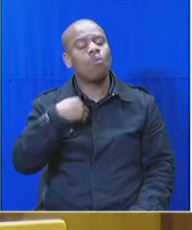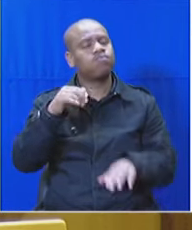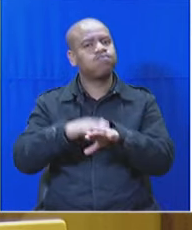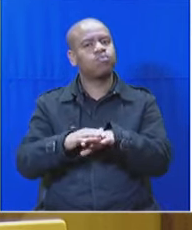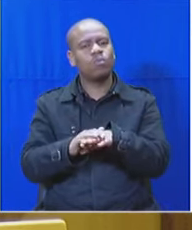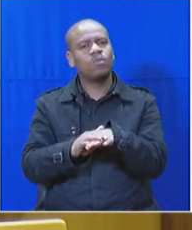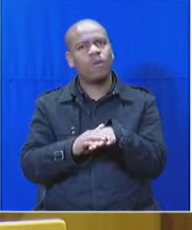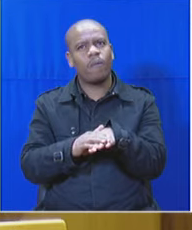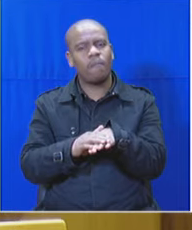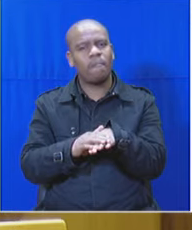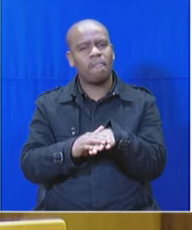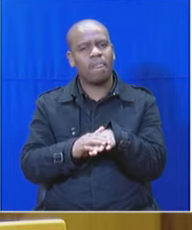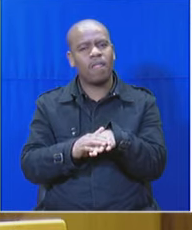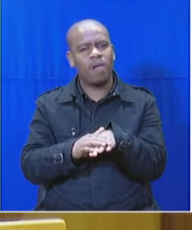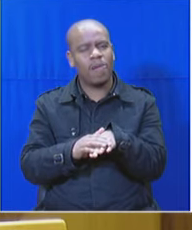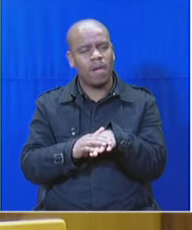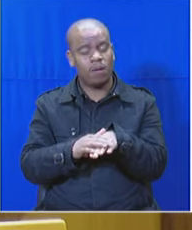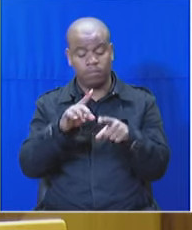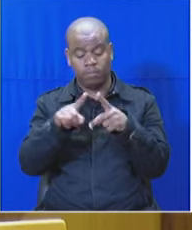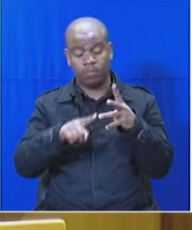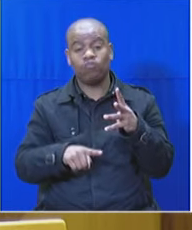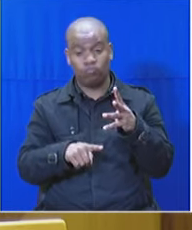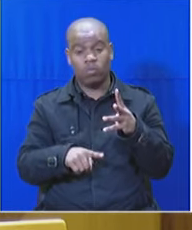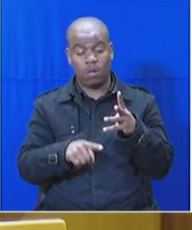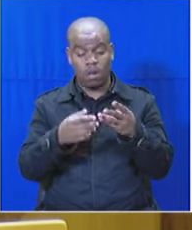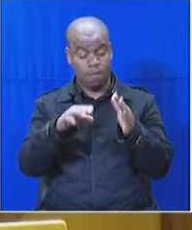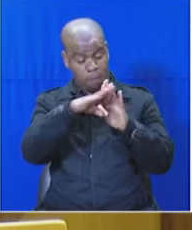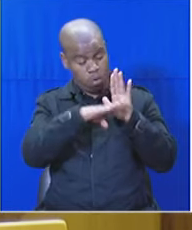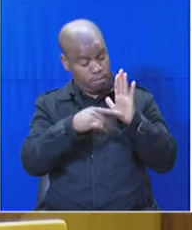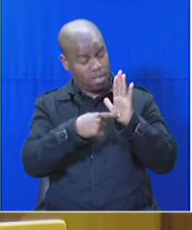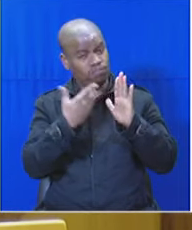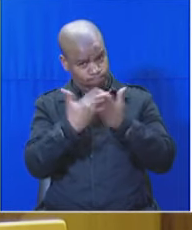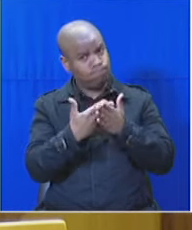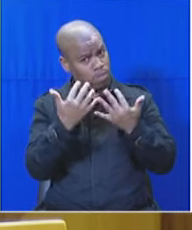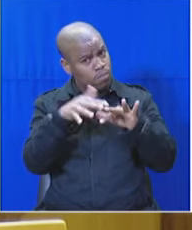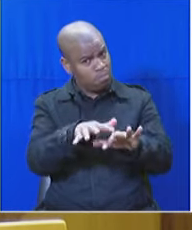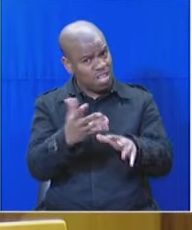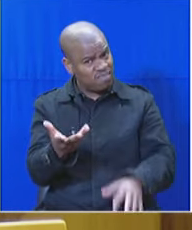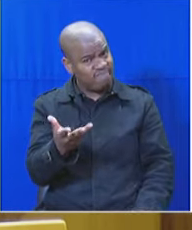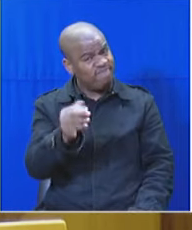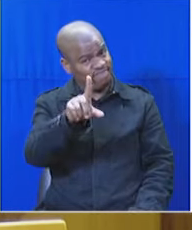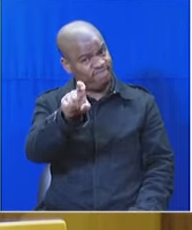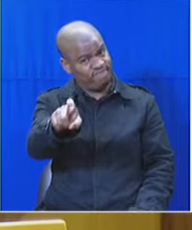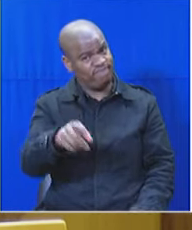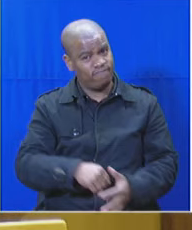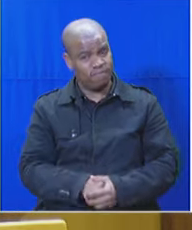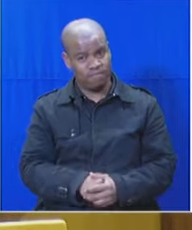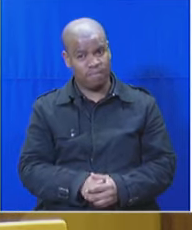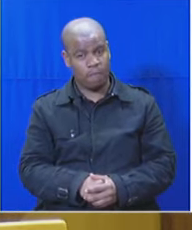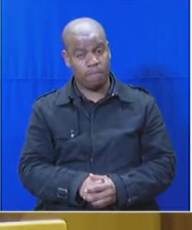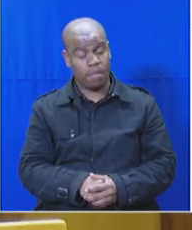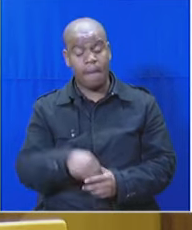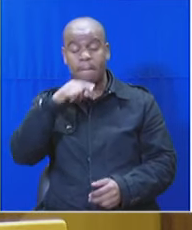implement these noble intentions. For instance, you take the envisaged, one of